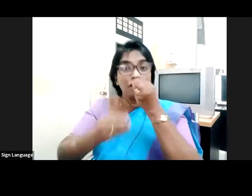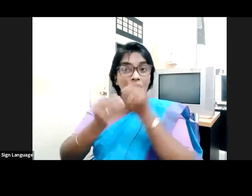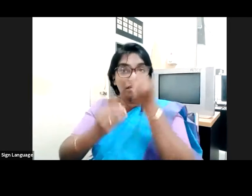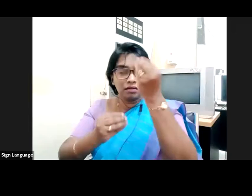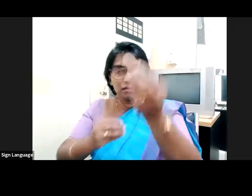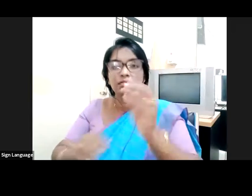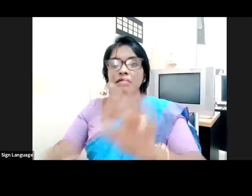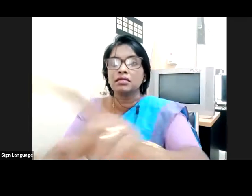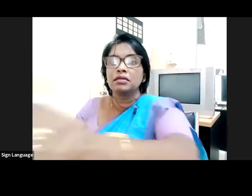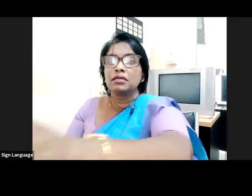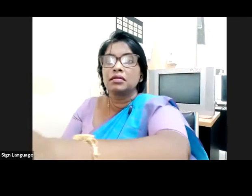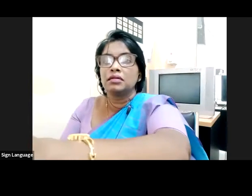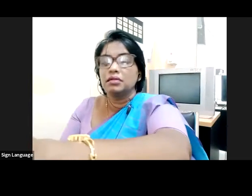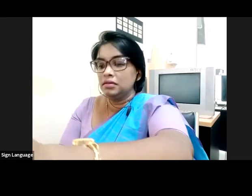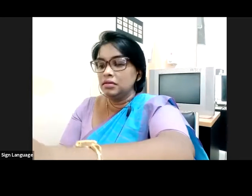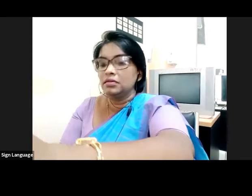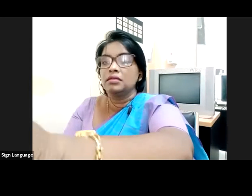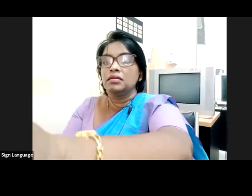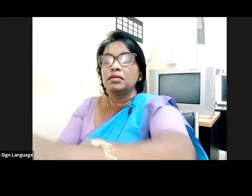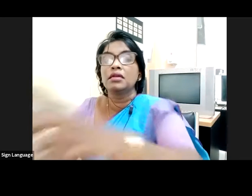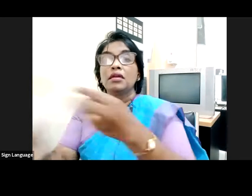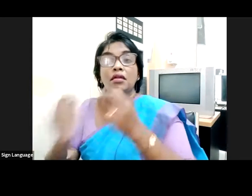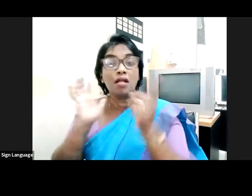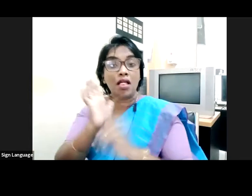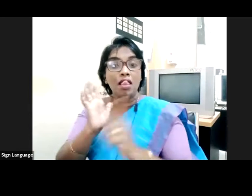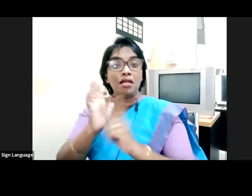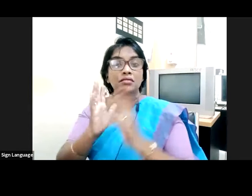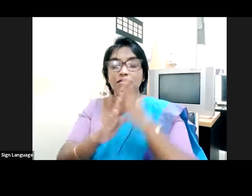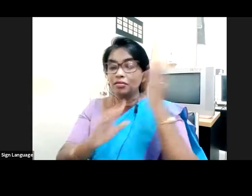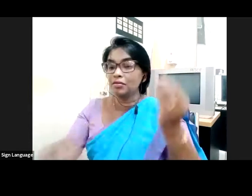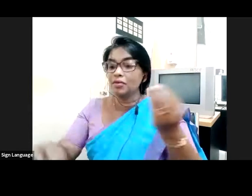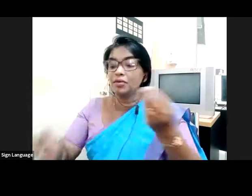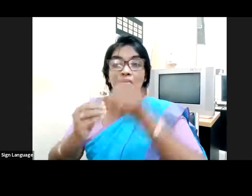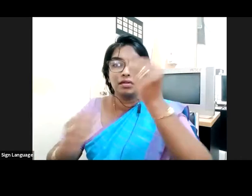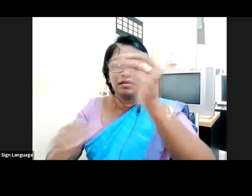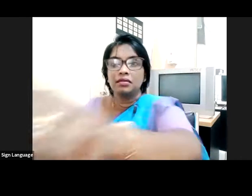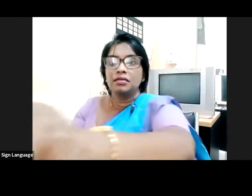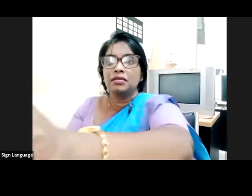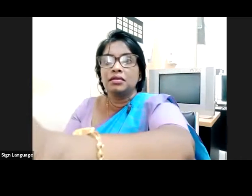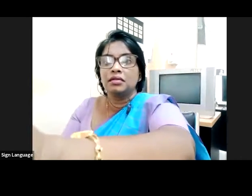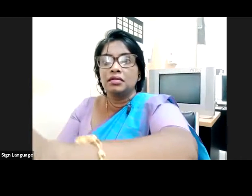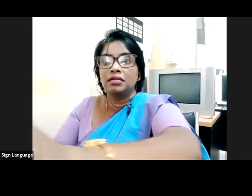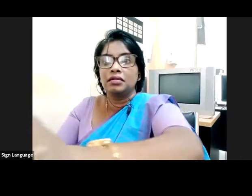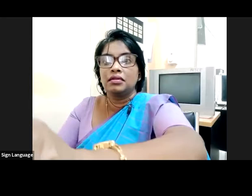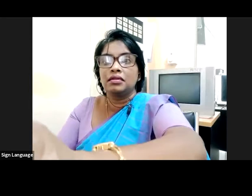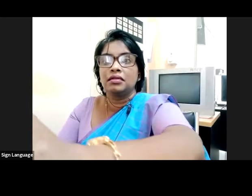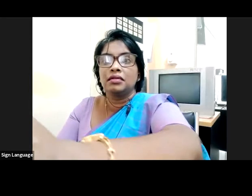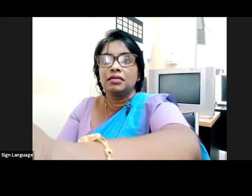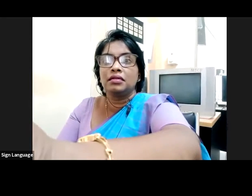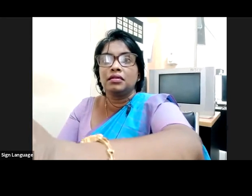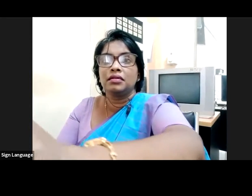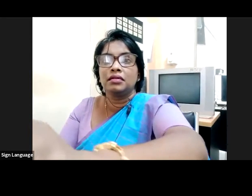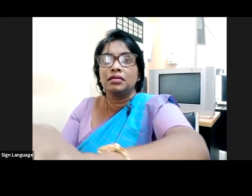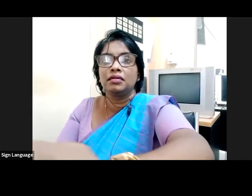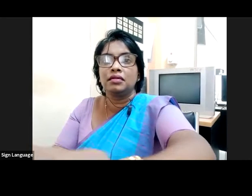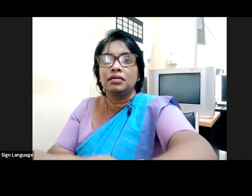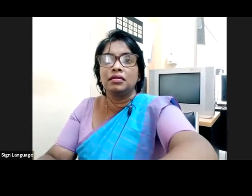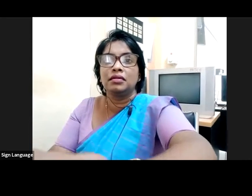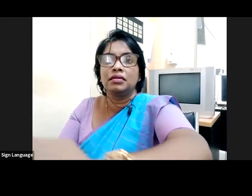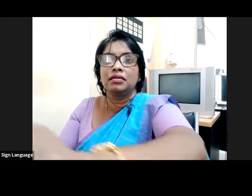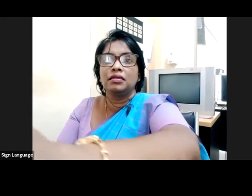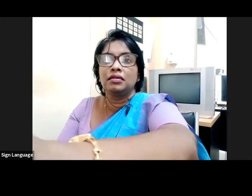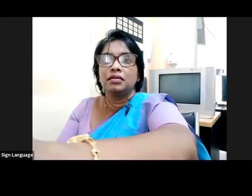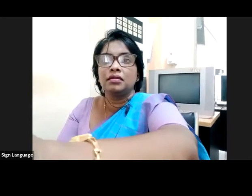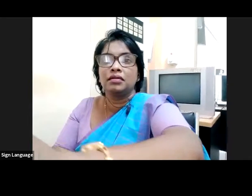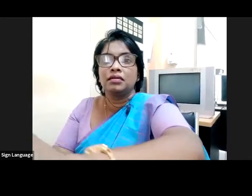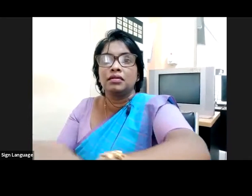years. And in the next 10 years, we also have to address this temperature rise. So how are we to do this, right?